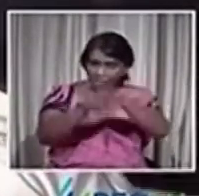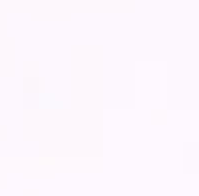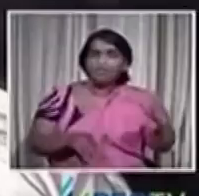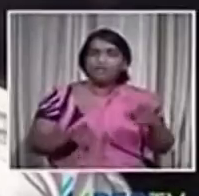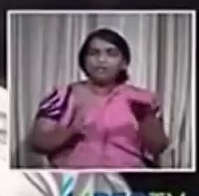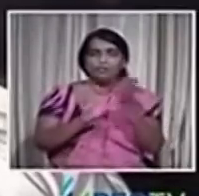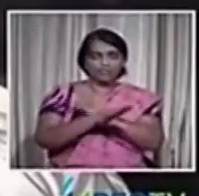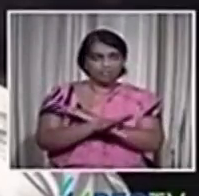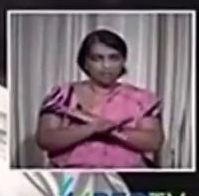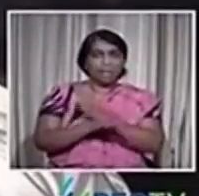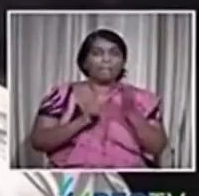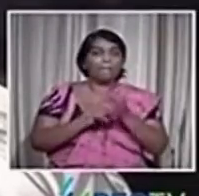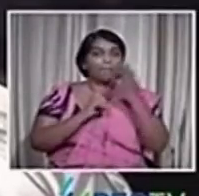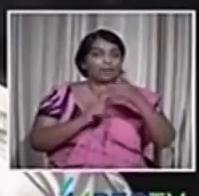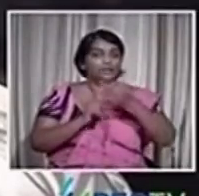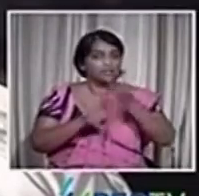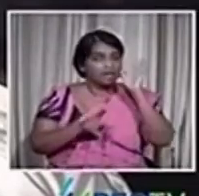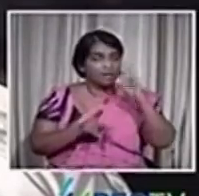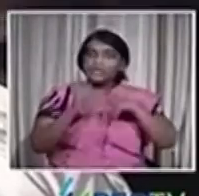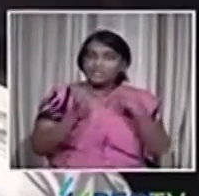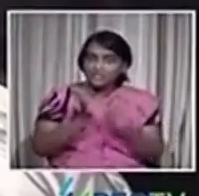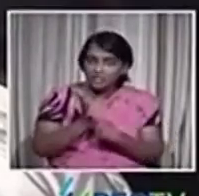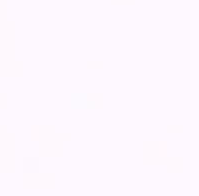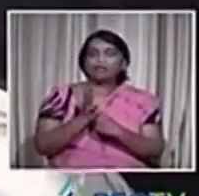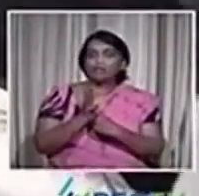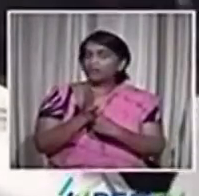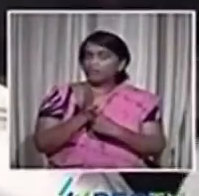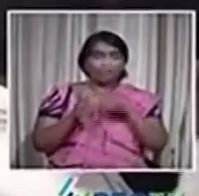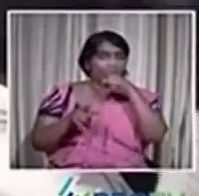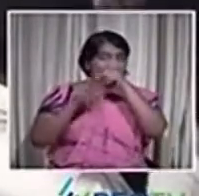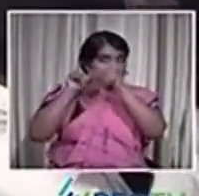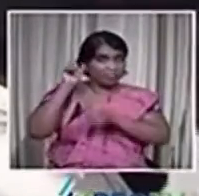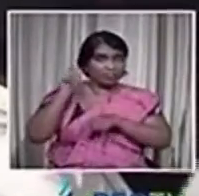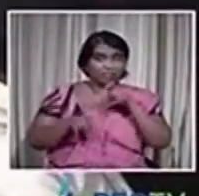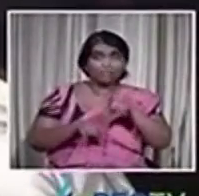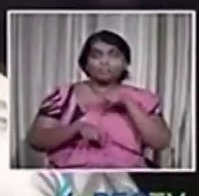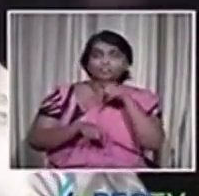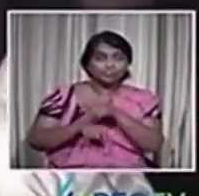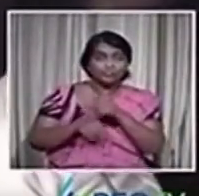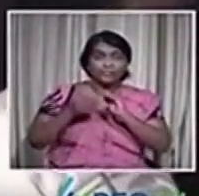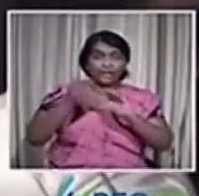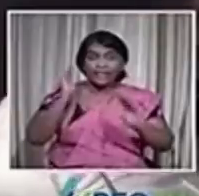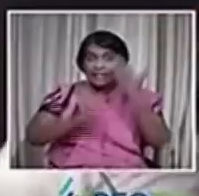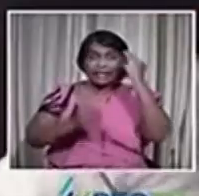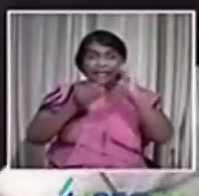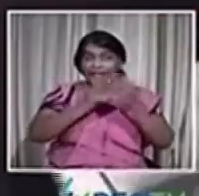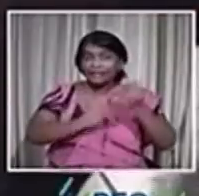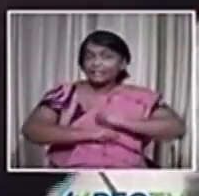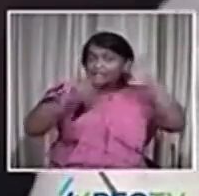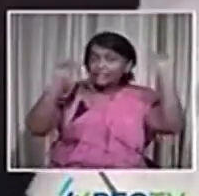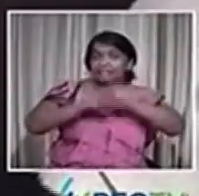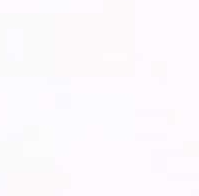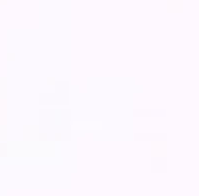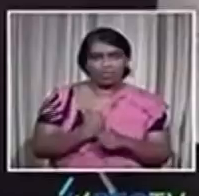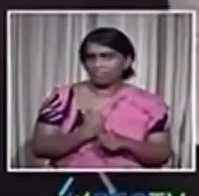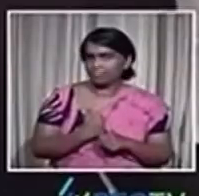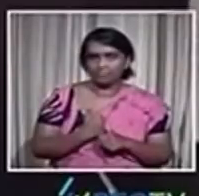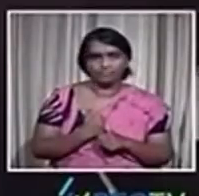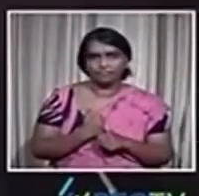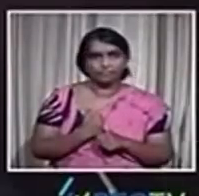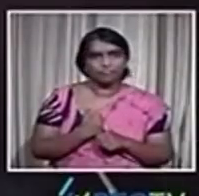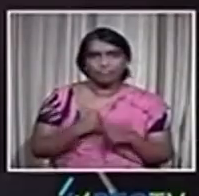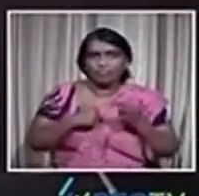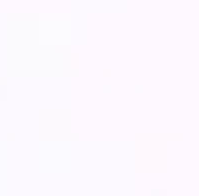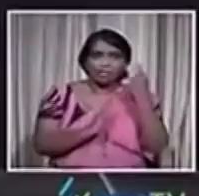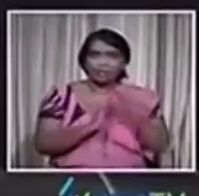Mahinda Rajapaksa, Sirisena, Premadasa and J.R. Jayawardena all served as presidents. But there was no reason to launch a massive campaign against them under